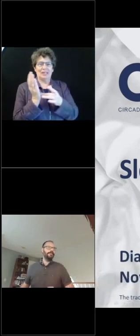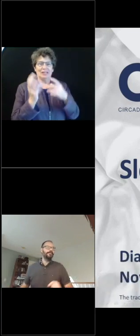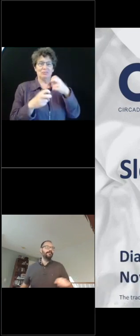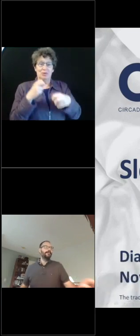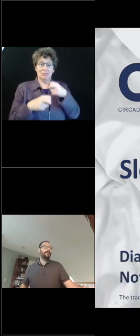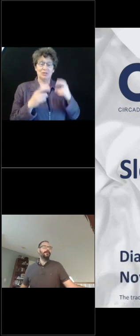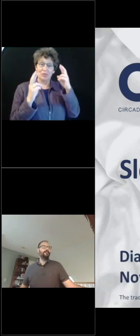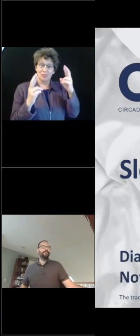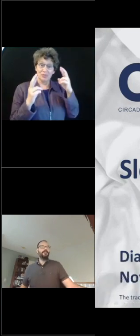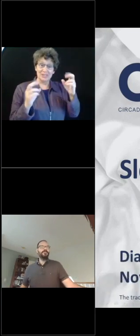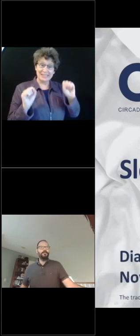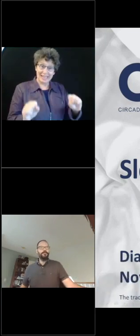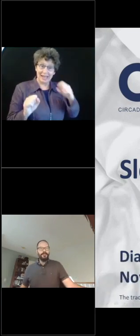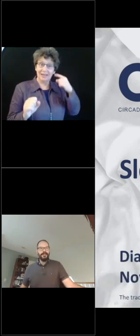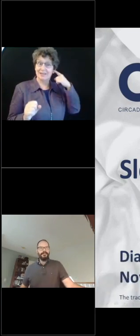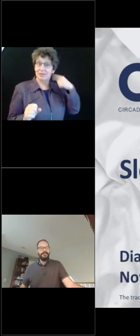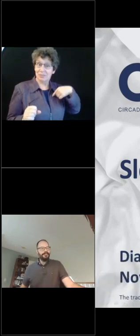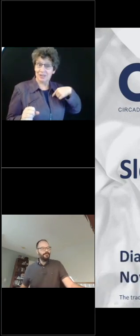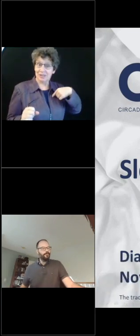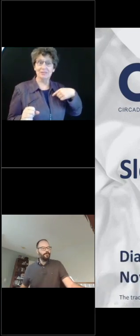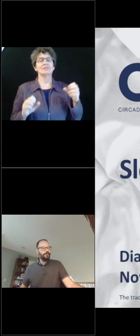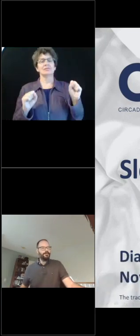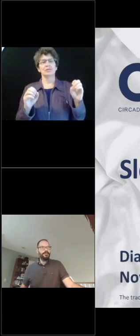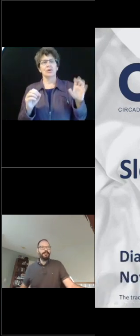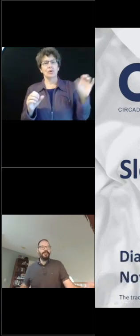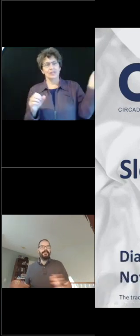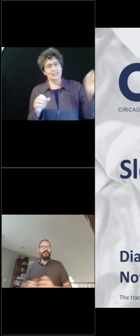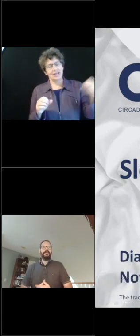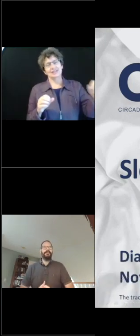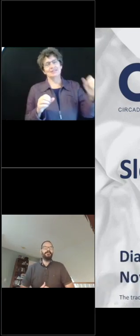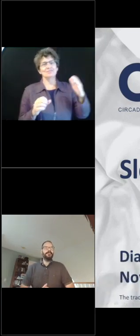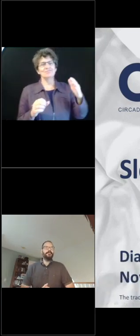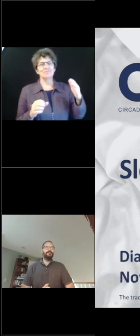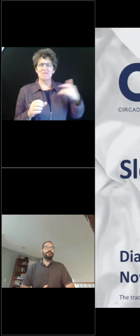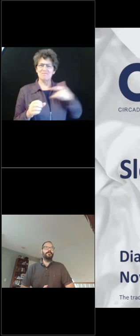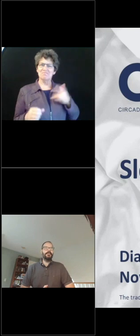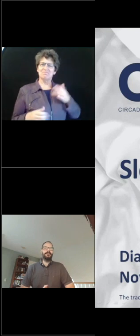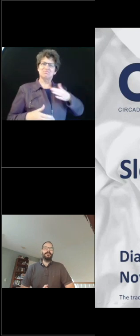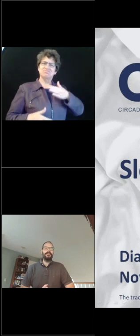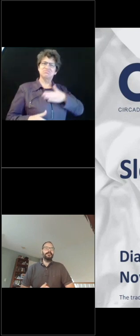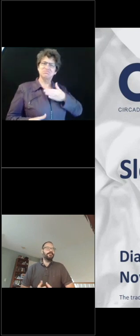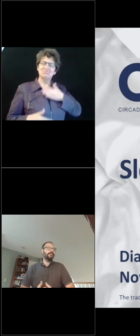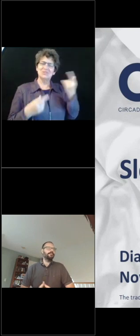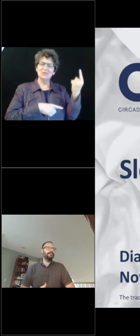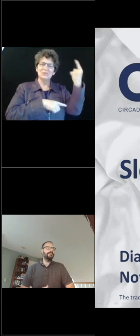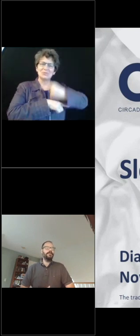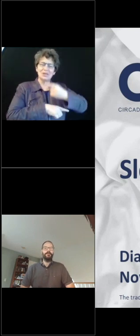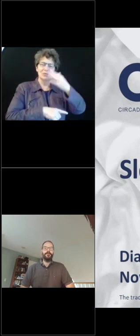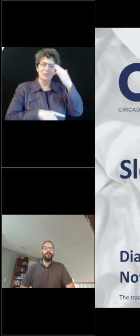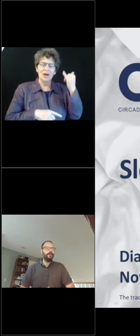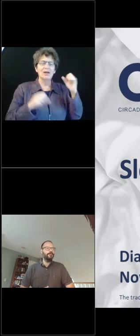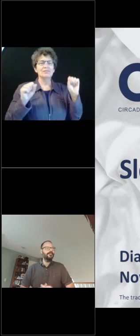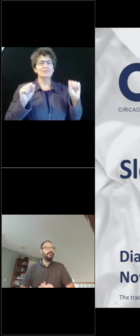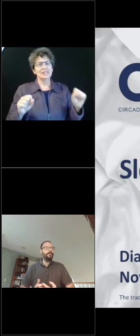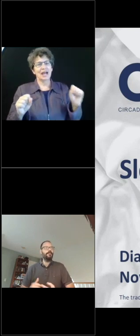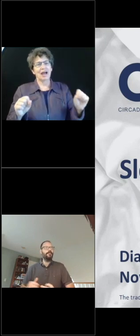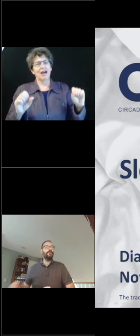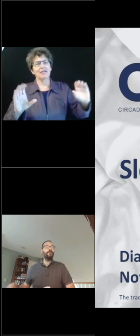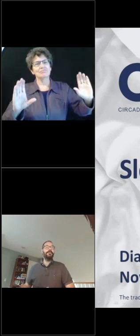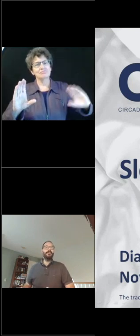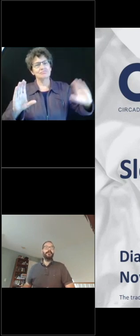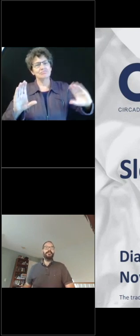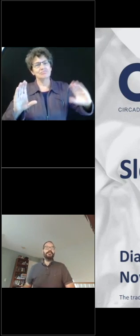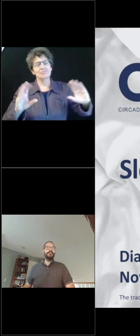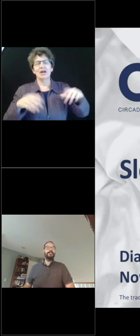hear me. So yes, it's my pleasure today to get a chance to speak with you about sleep health